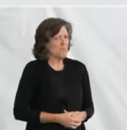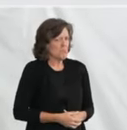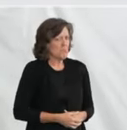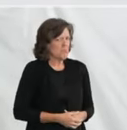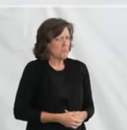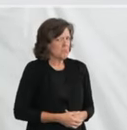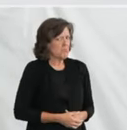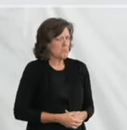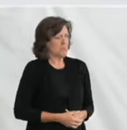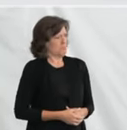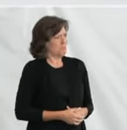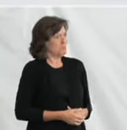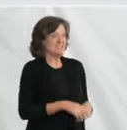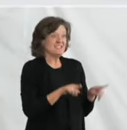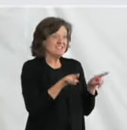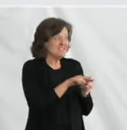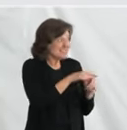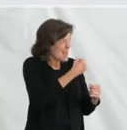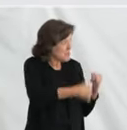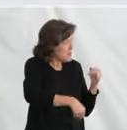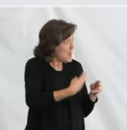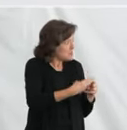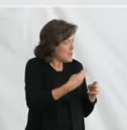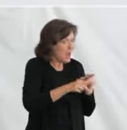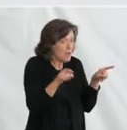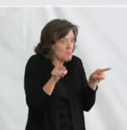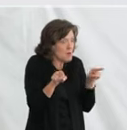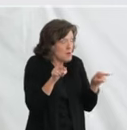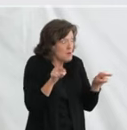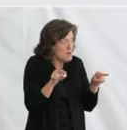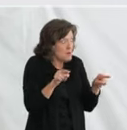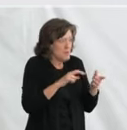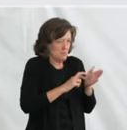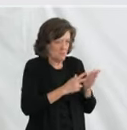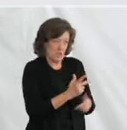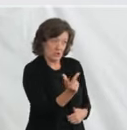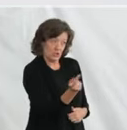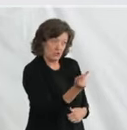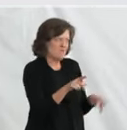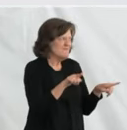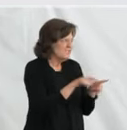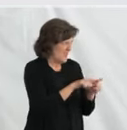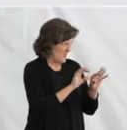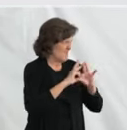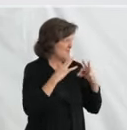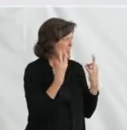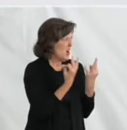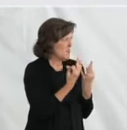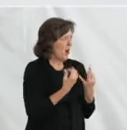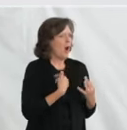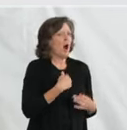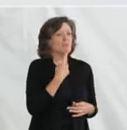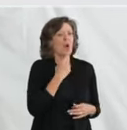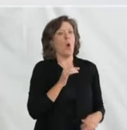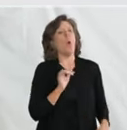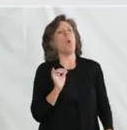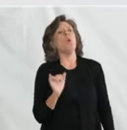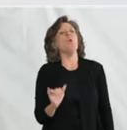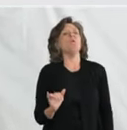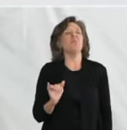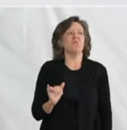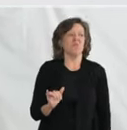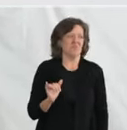said, they have the same last name. They must be related. And I was like, oh, yeah.